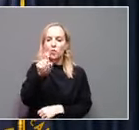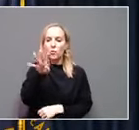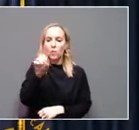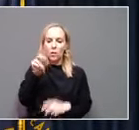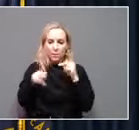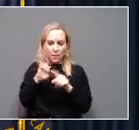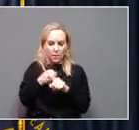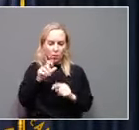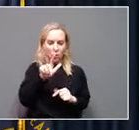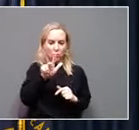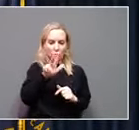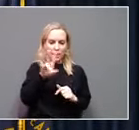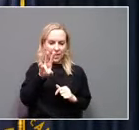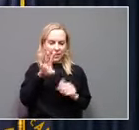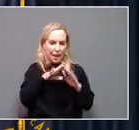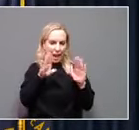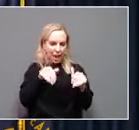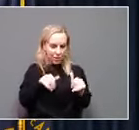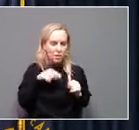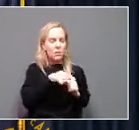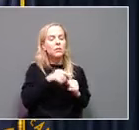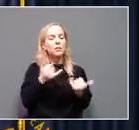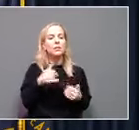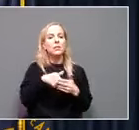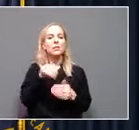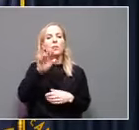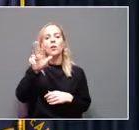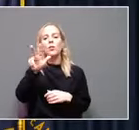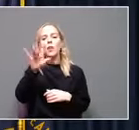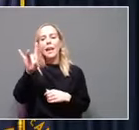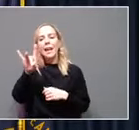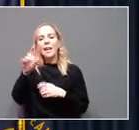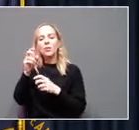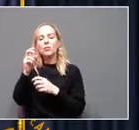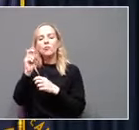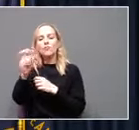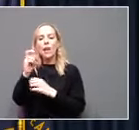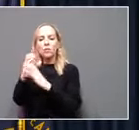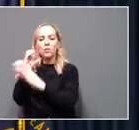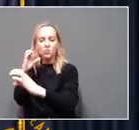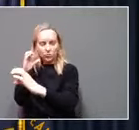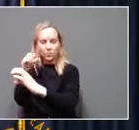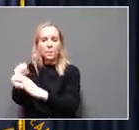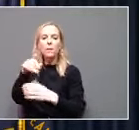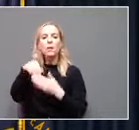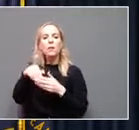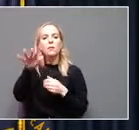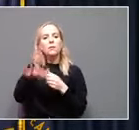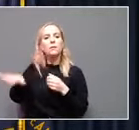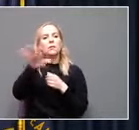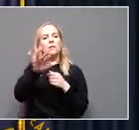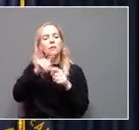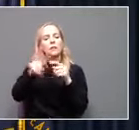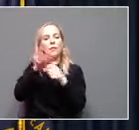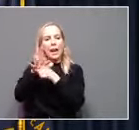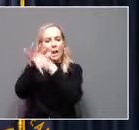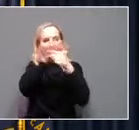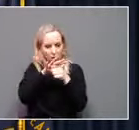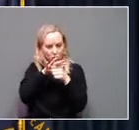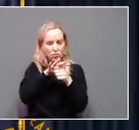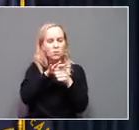individuals from 37 households are now in 38 travel trailers in Graves, Hopkins, Muhlenberg, and Ohio counties, all of which now